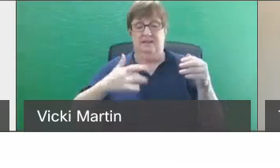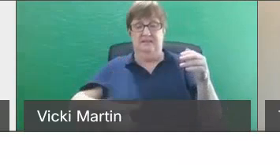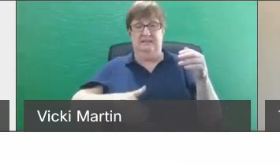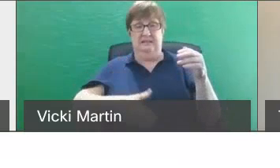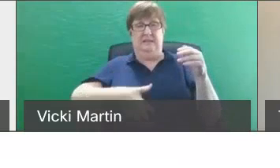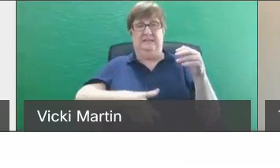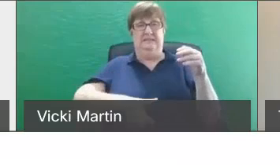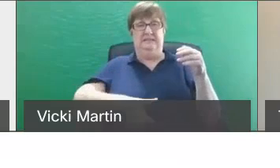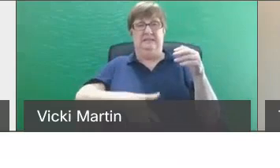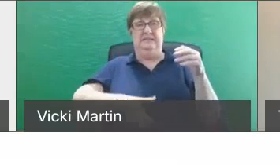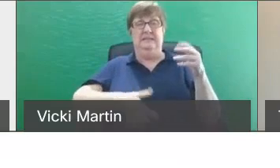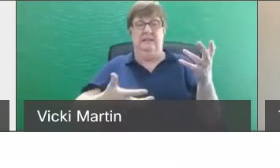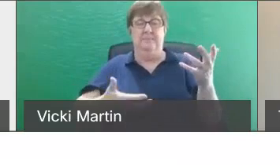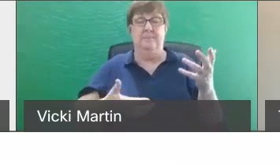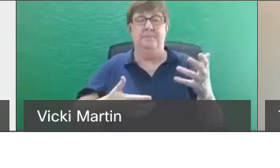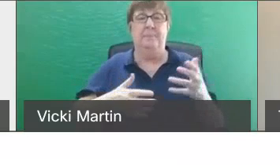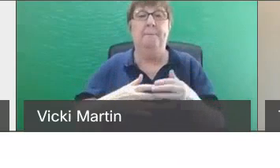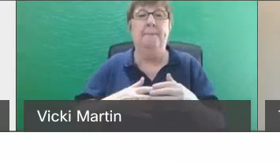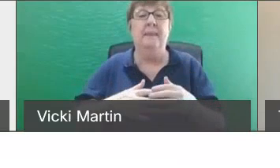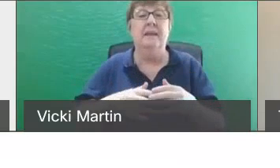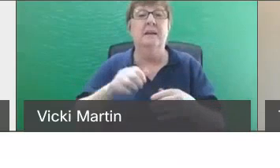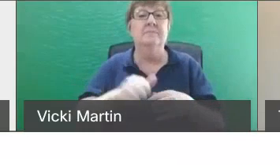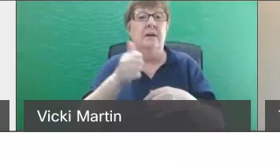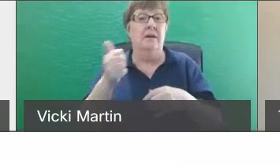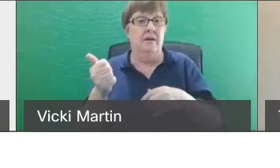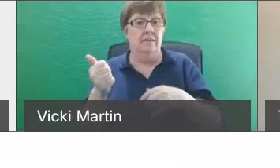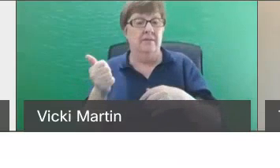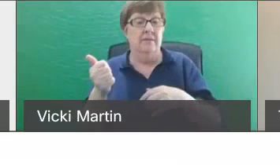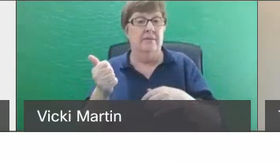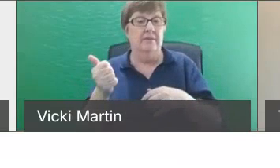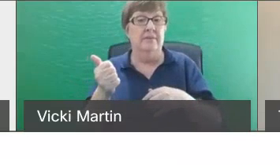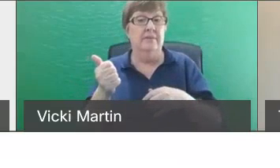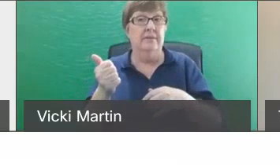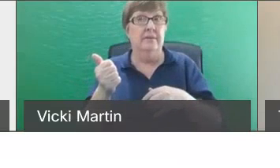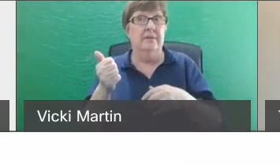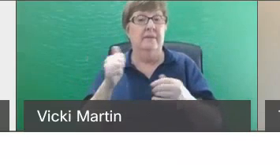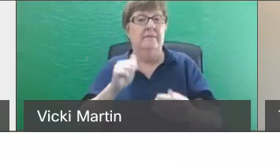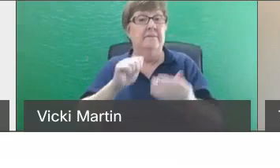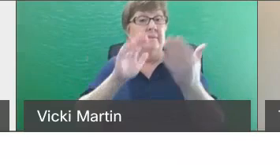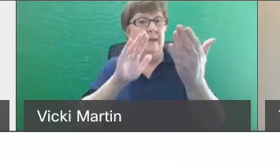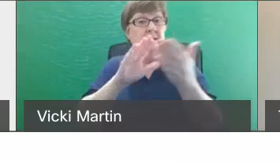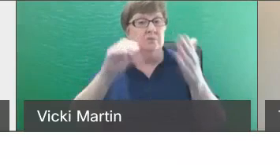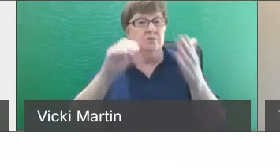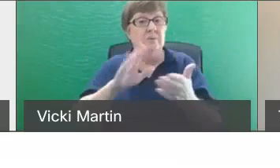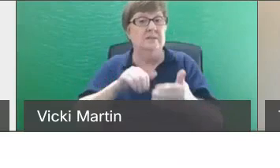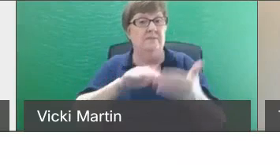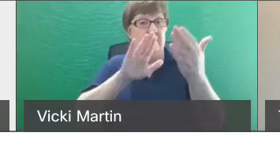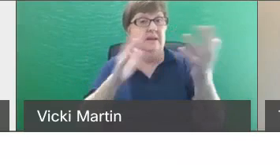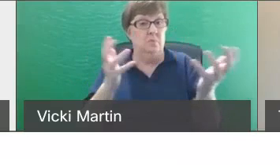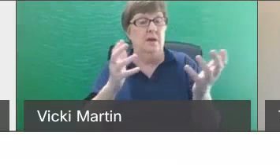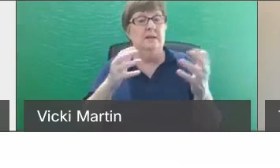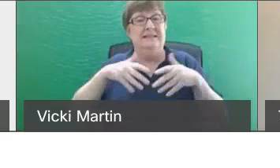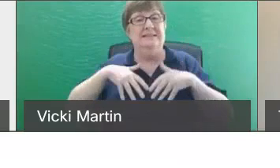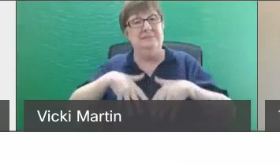Also, another thing that students, college students face a lot is depression. We have